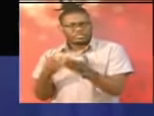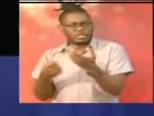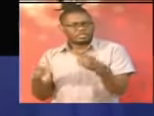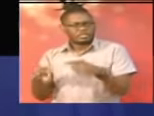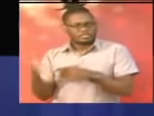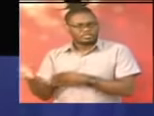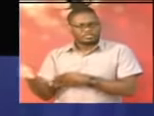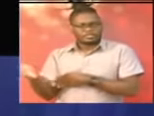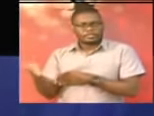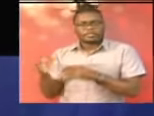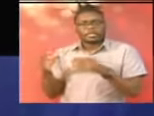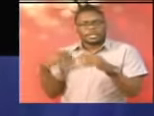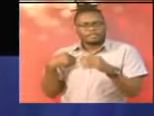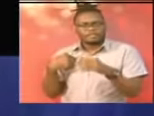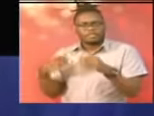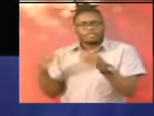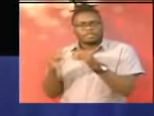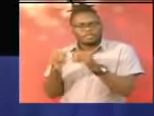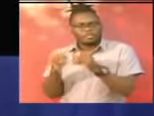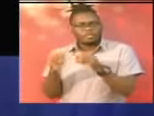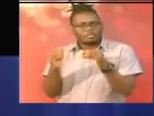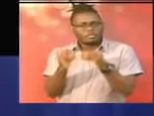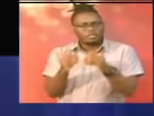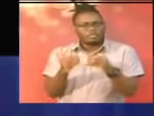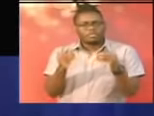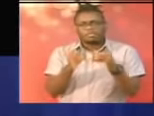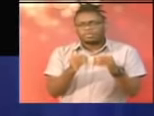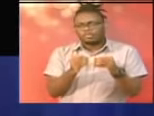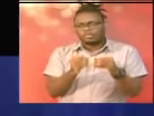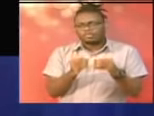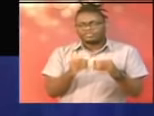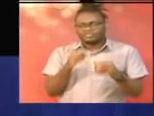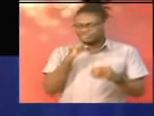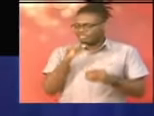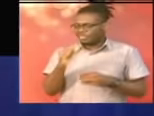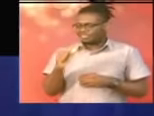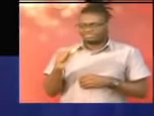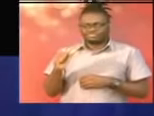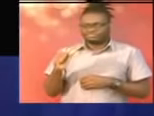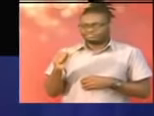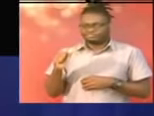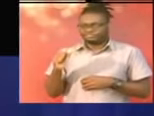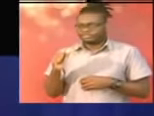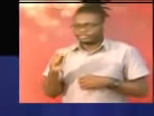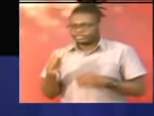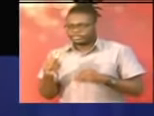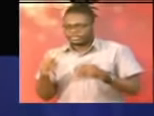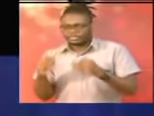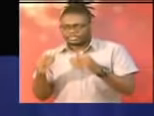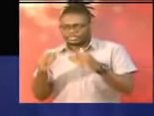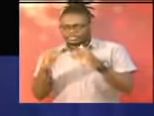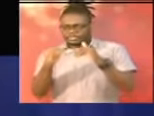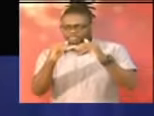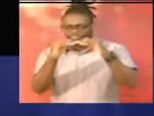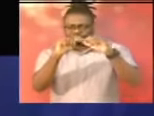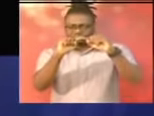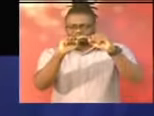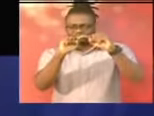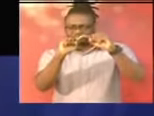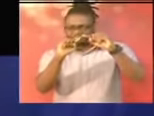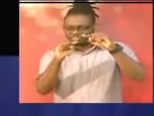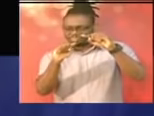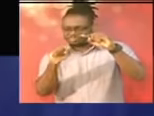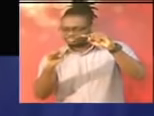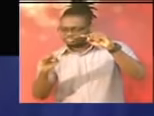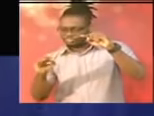that kind of seem to be not going with the trends. I know Dr. Siram Singh, or Mr. Siram